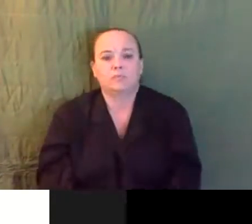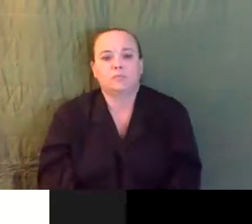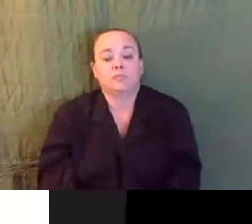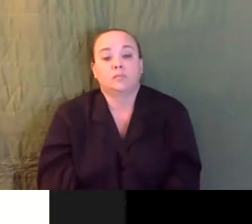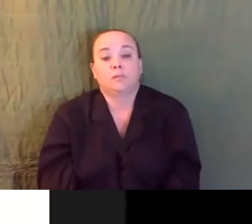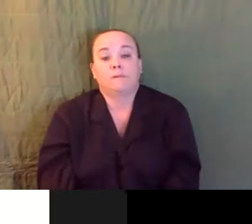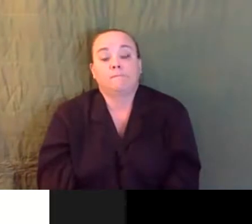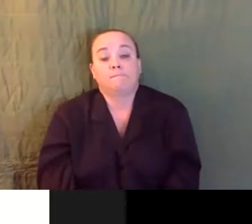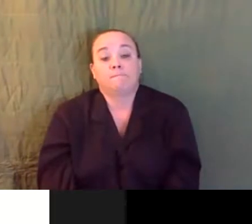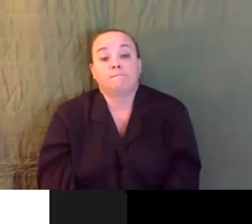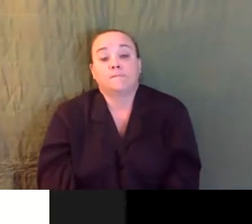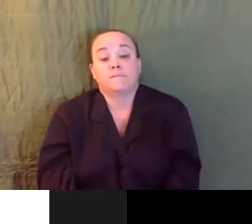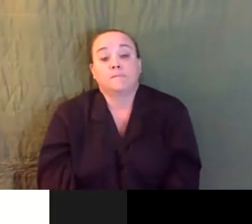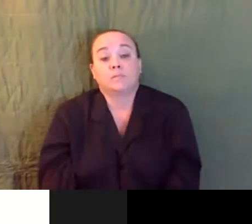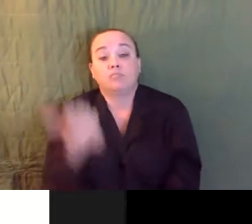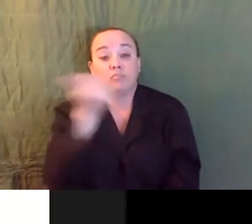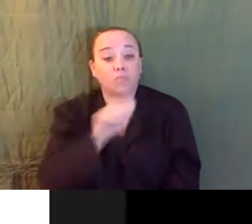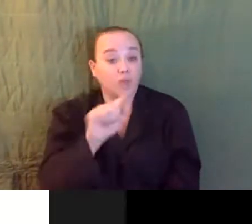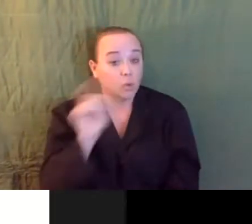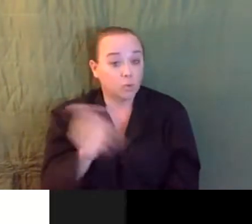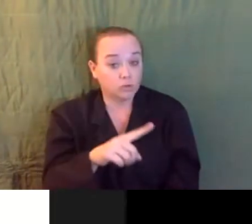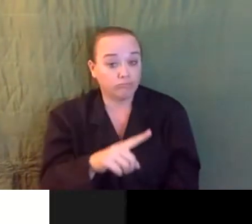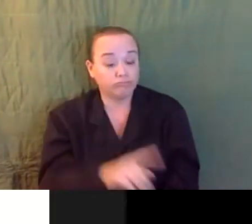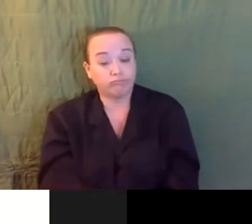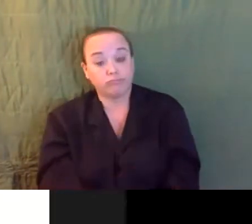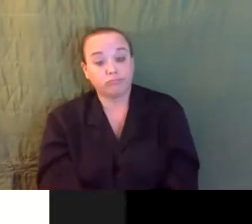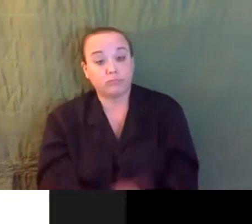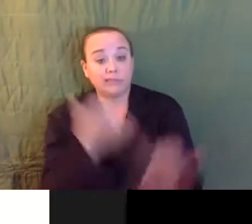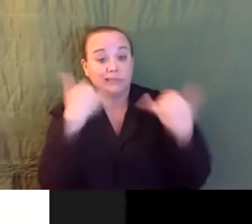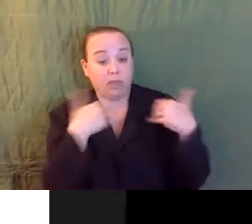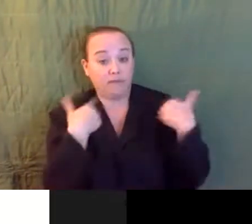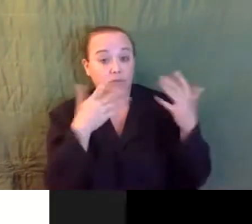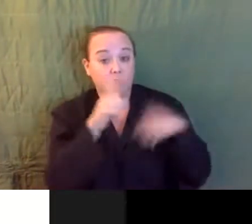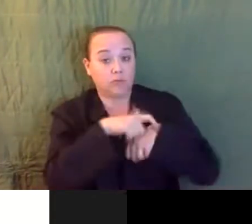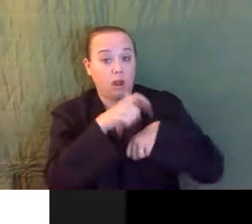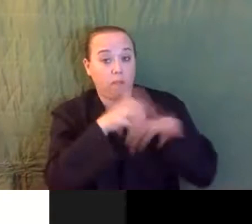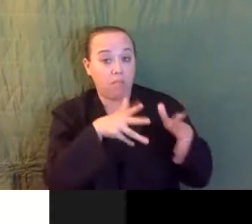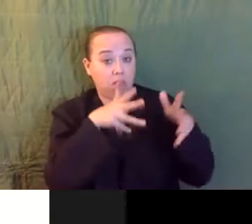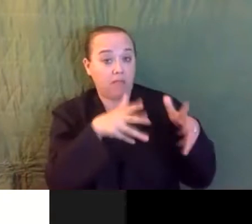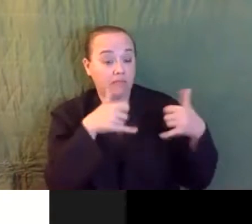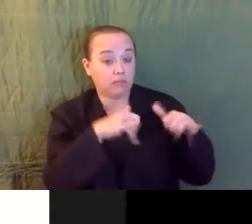All right. Any questions? We still got some time left here.